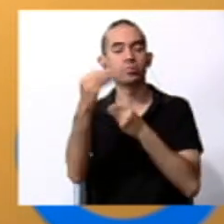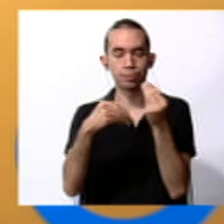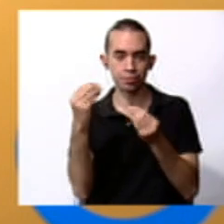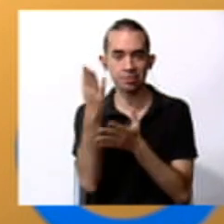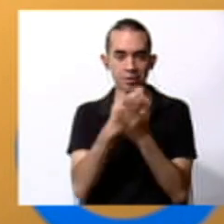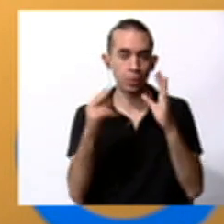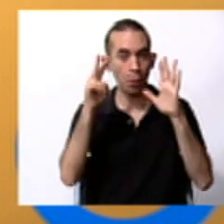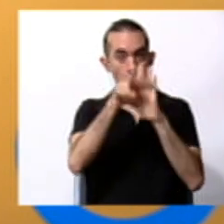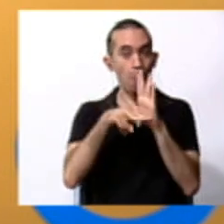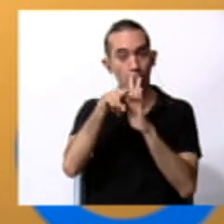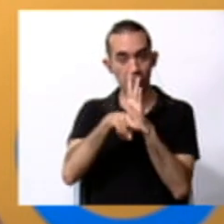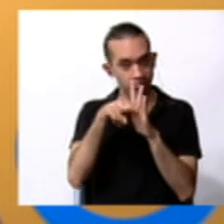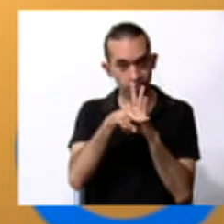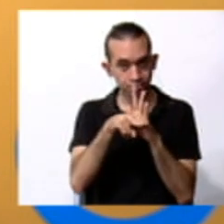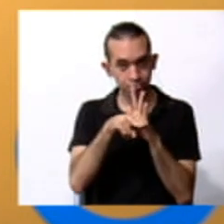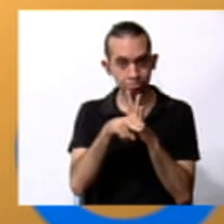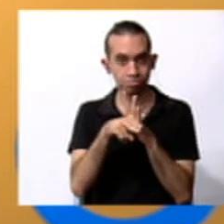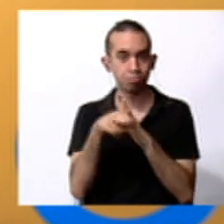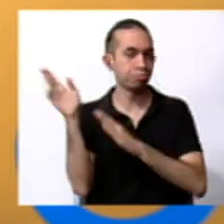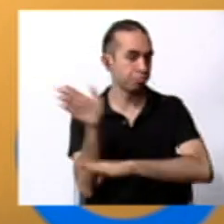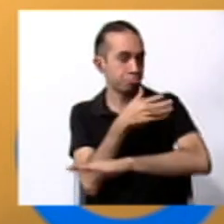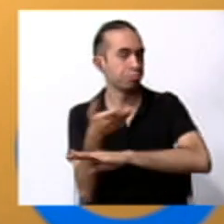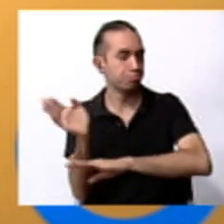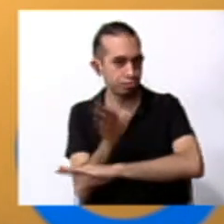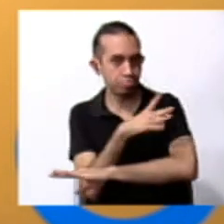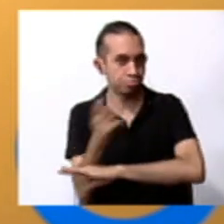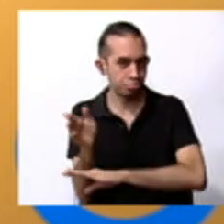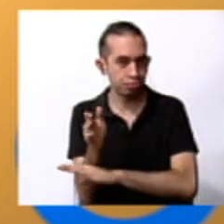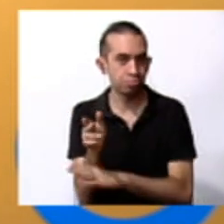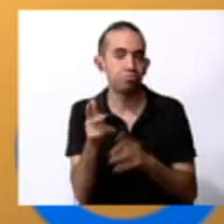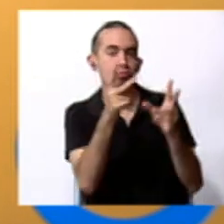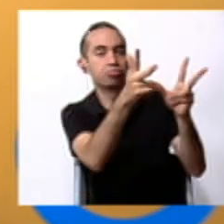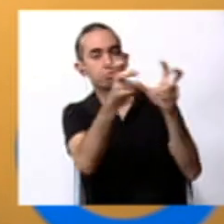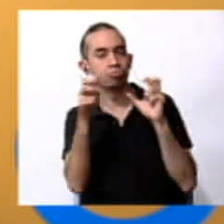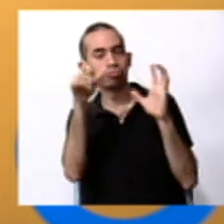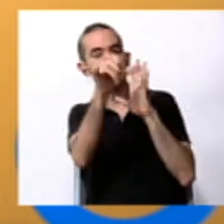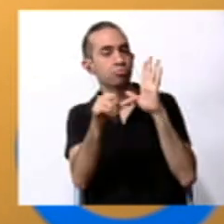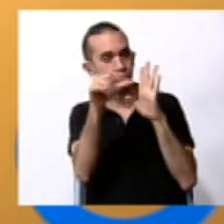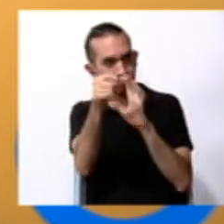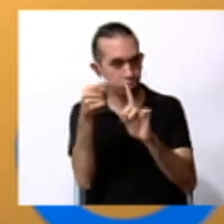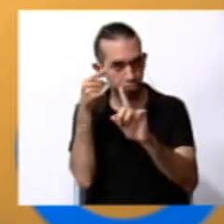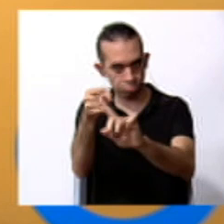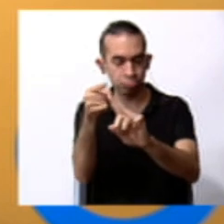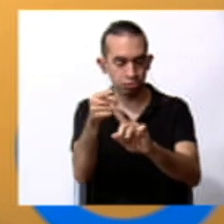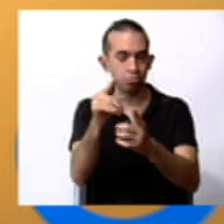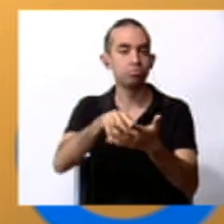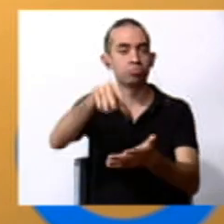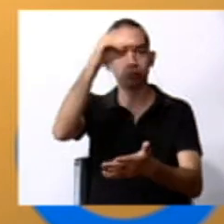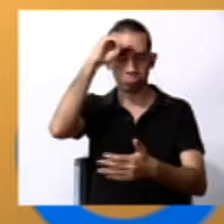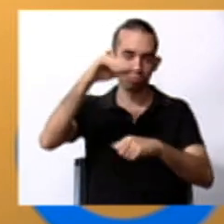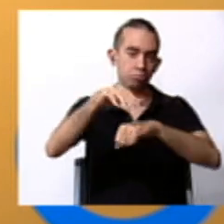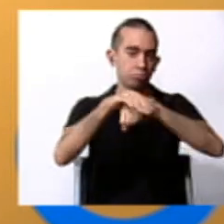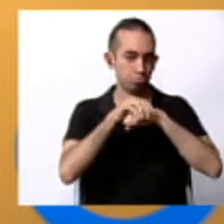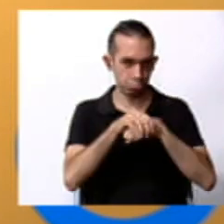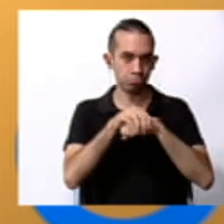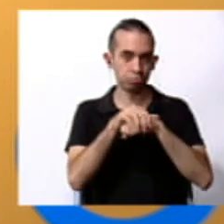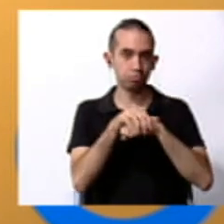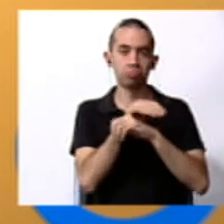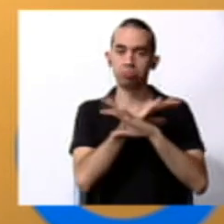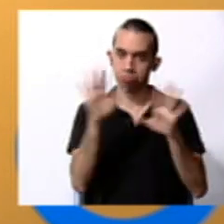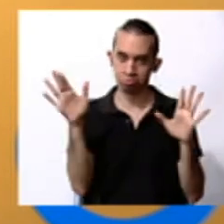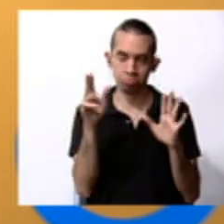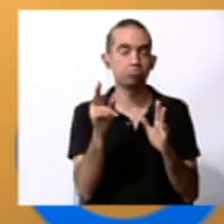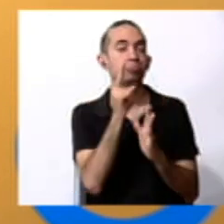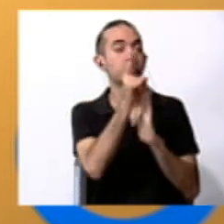some videos and listen to some songs from YouTube in order to learn English. Those